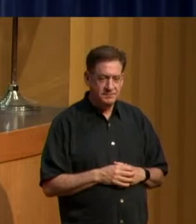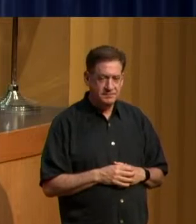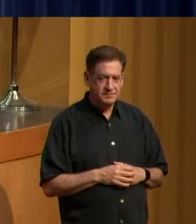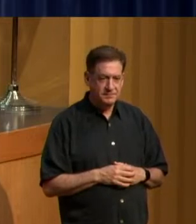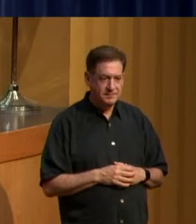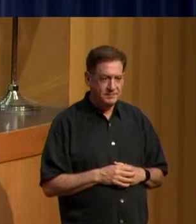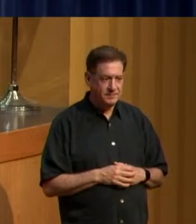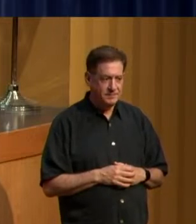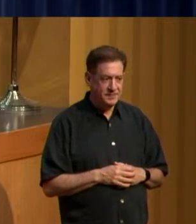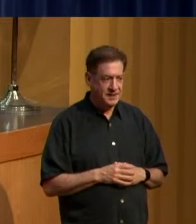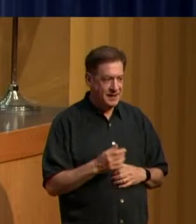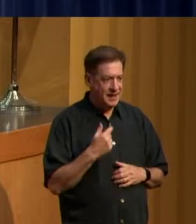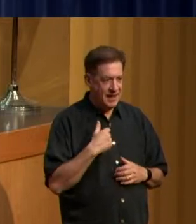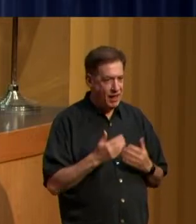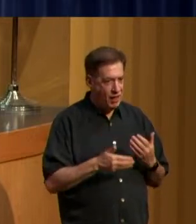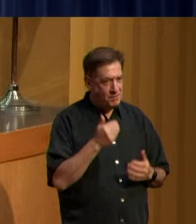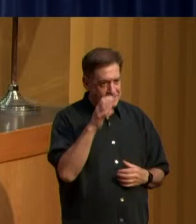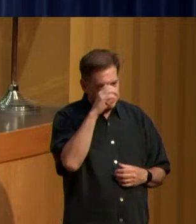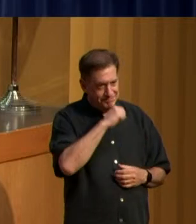I missed my cue.